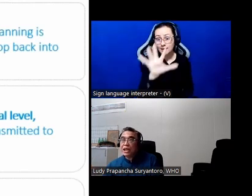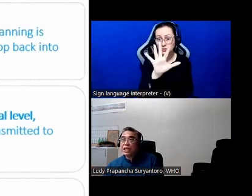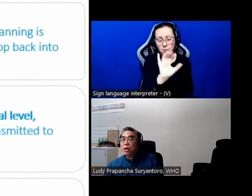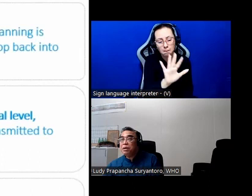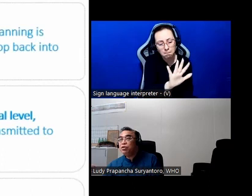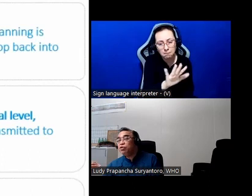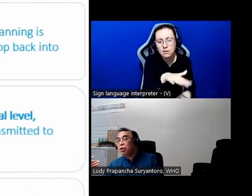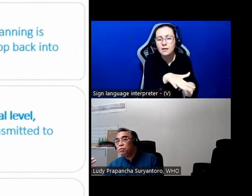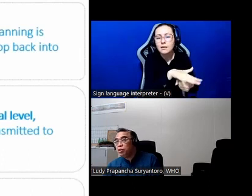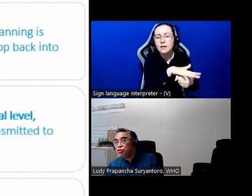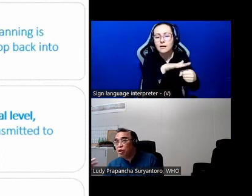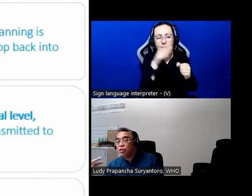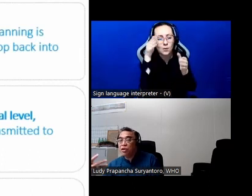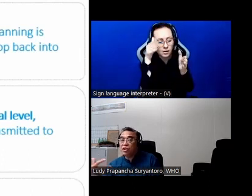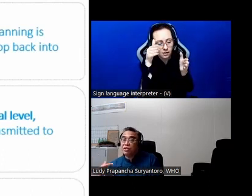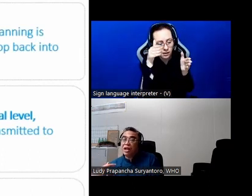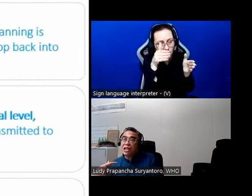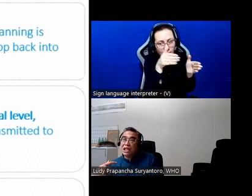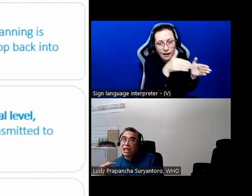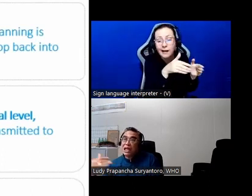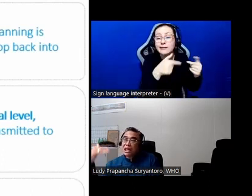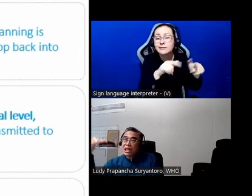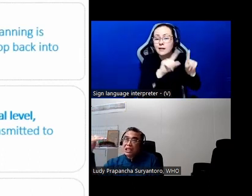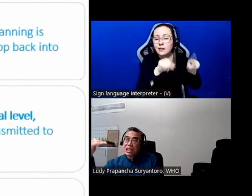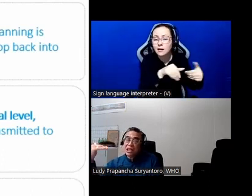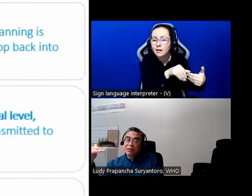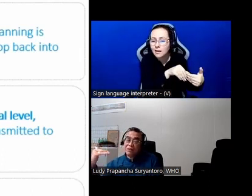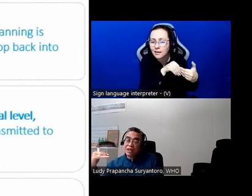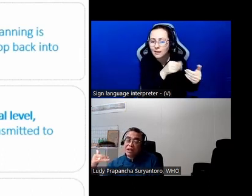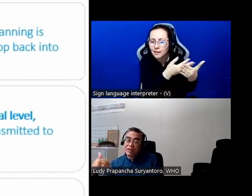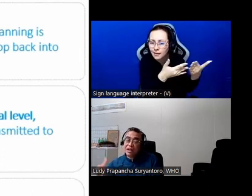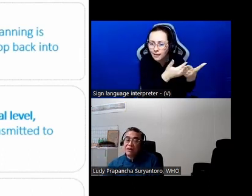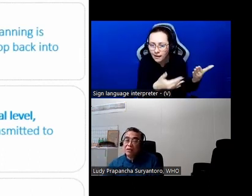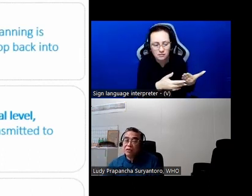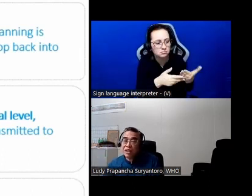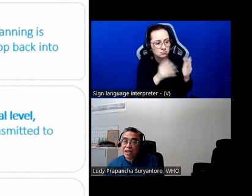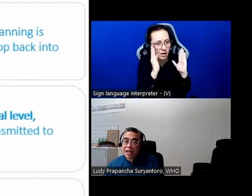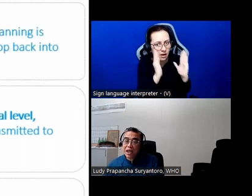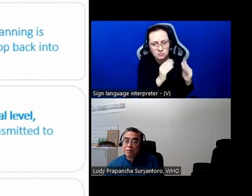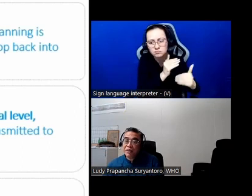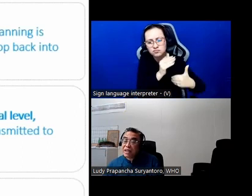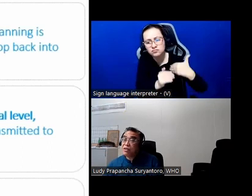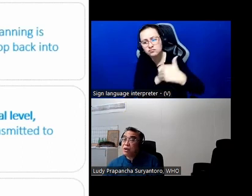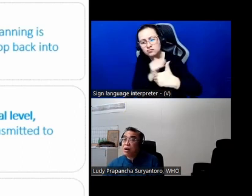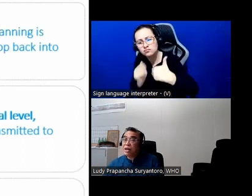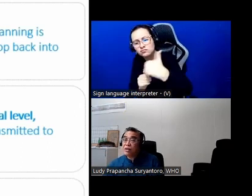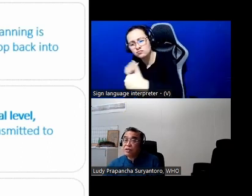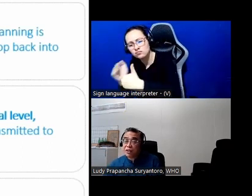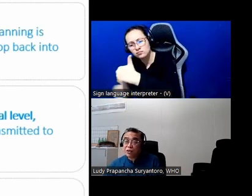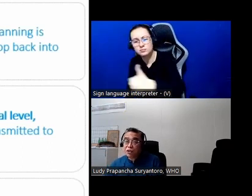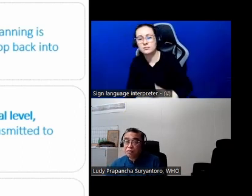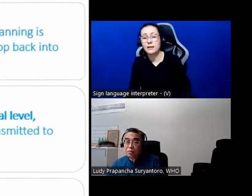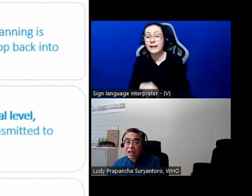they guide, but it's also approaches on cross-sectorality in these three levels that that is required